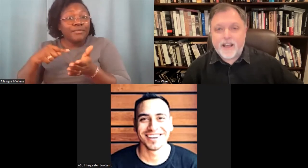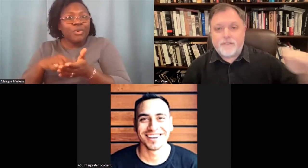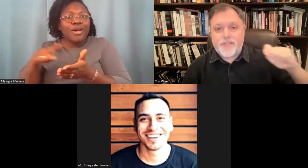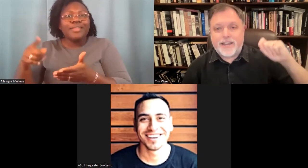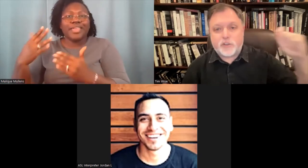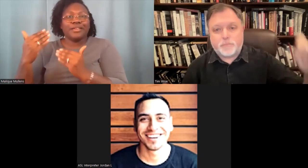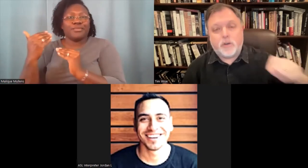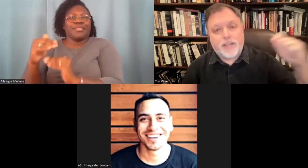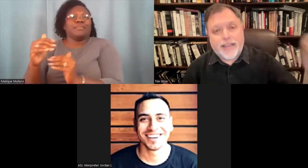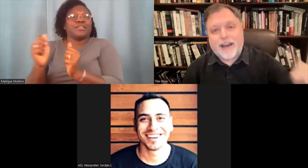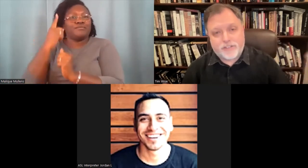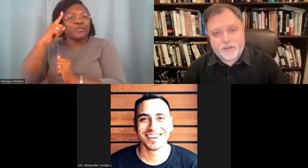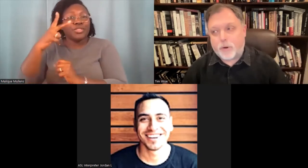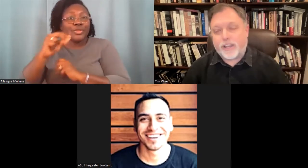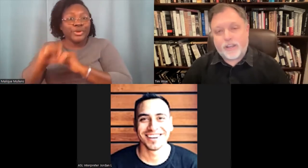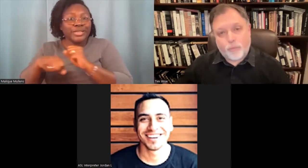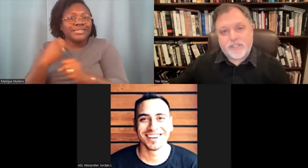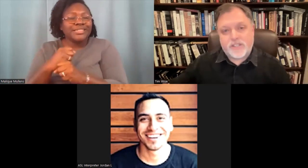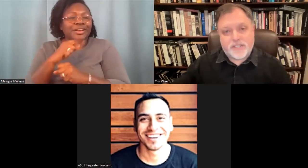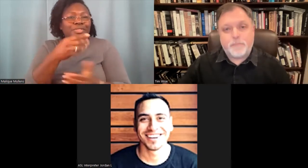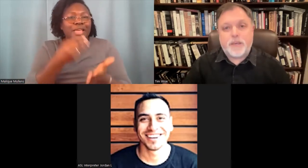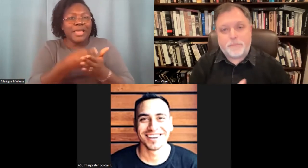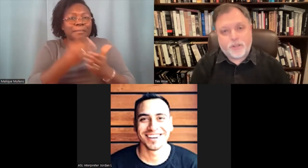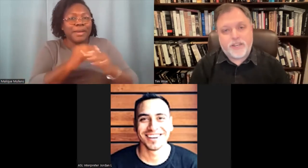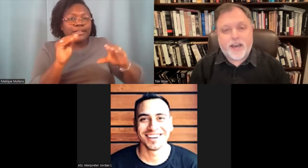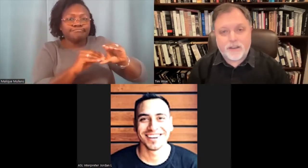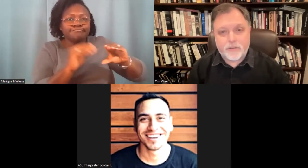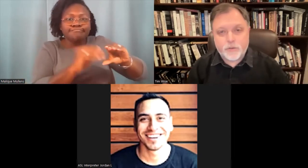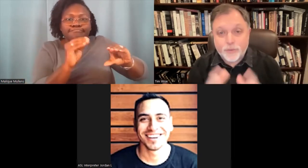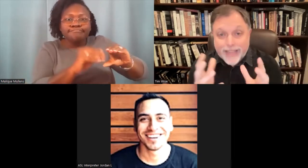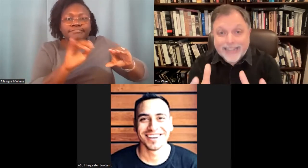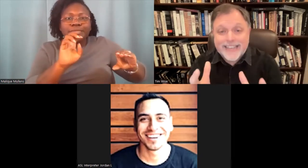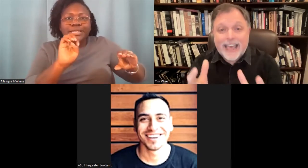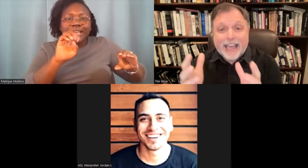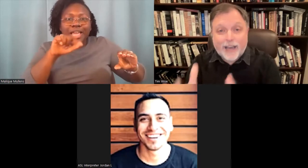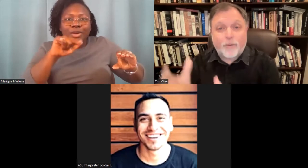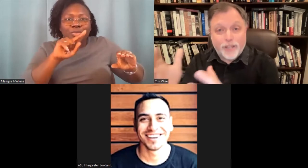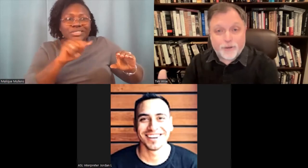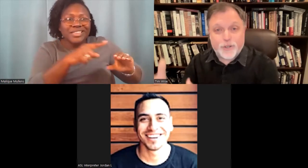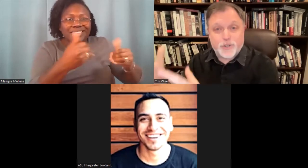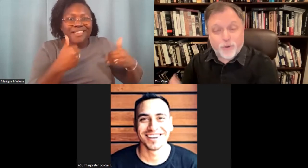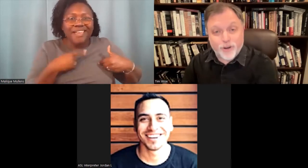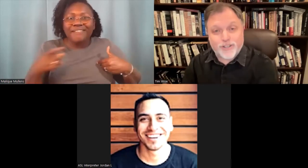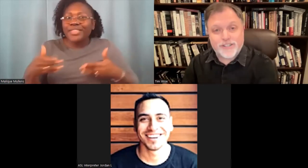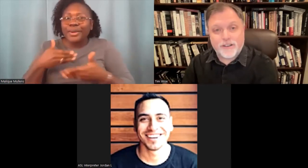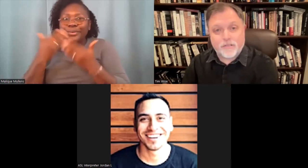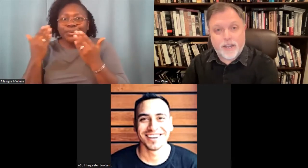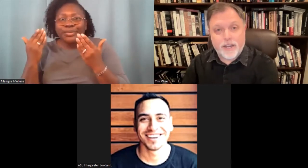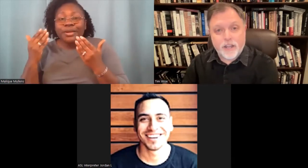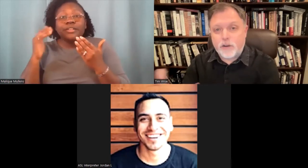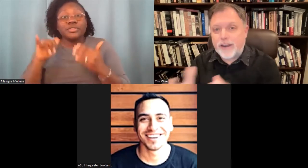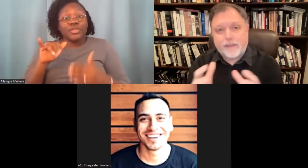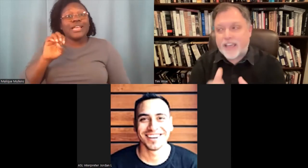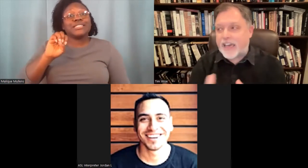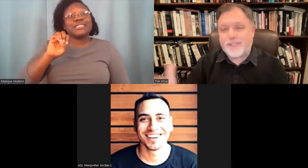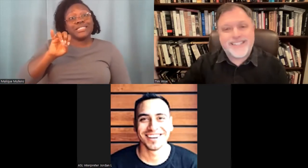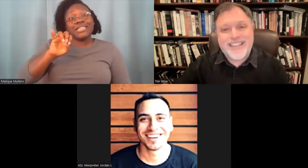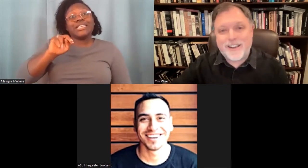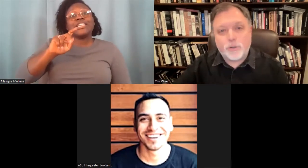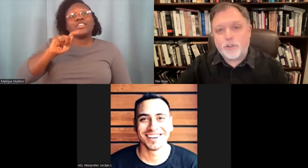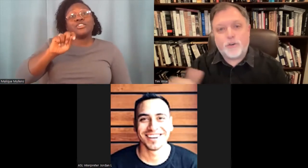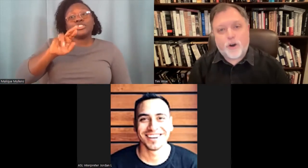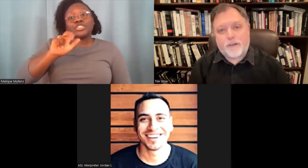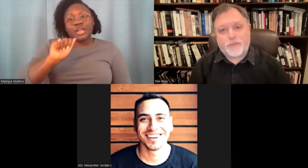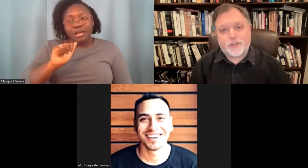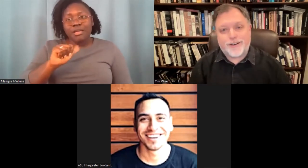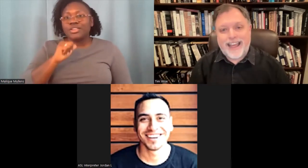benefits of that exploding housing market went to some people and not others. So that's how inertia works. Right? You don't have to have a